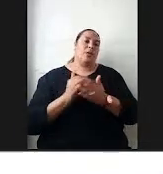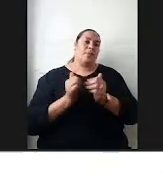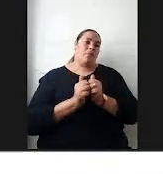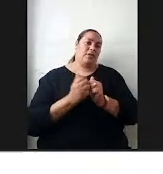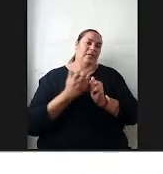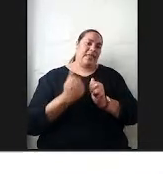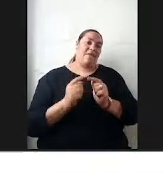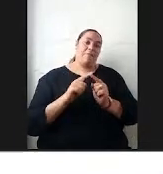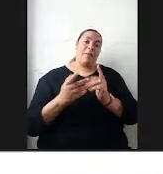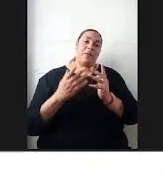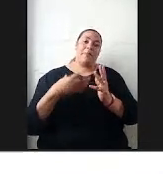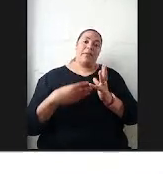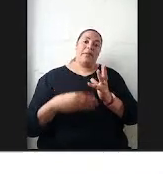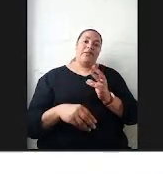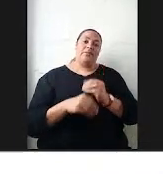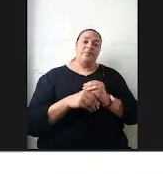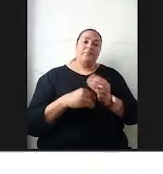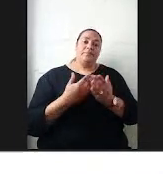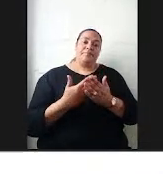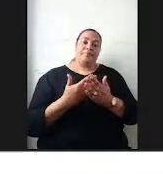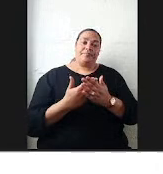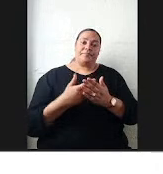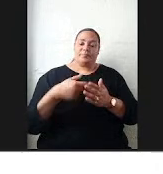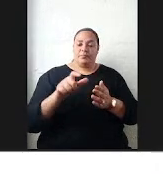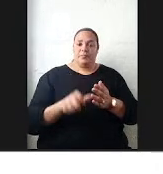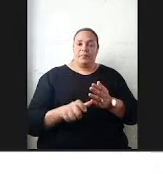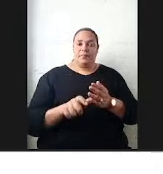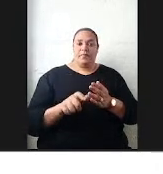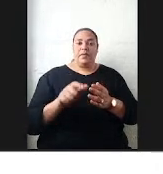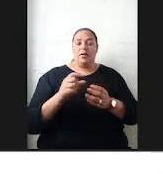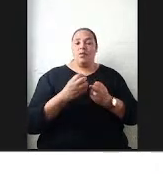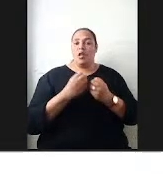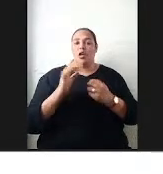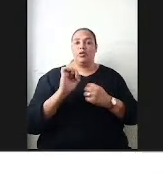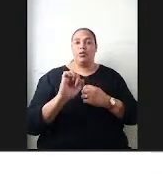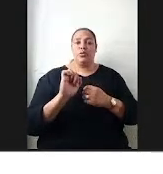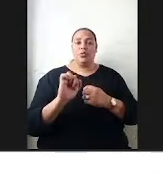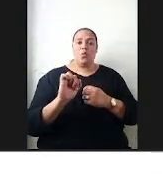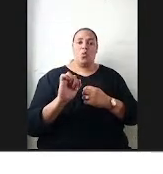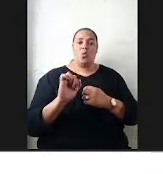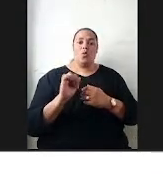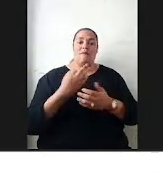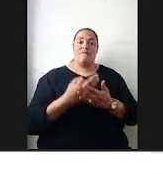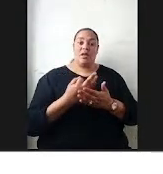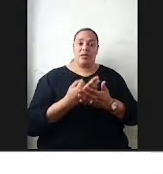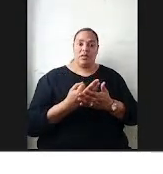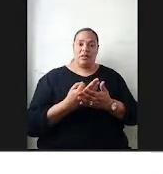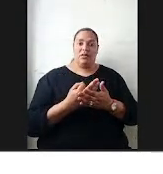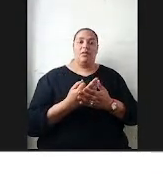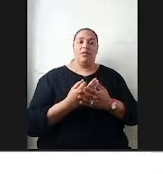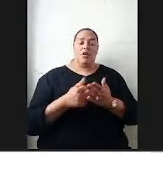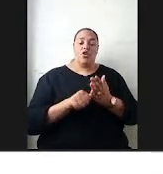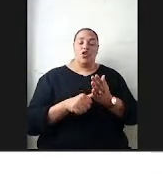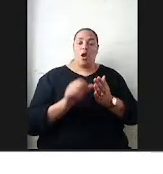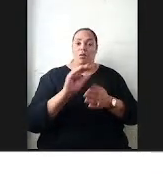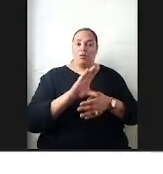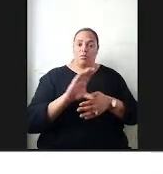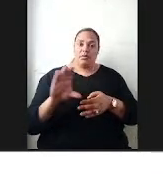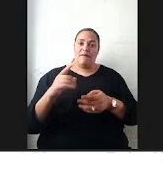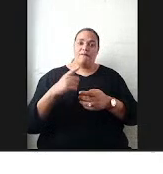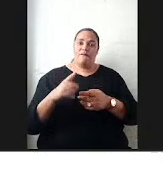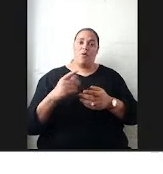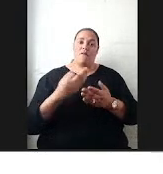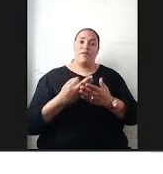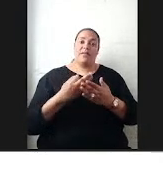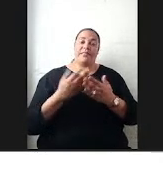add, Chair, is that a lot of the concessional funding, grant funding for feasibility studies and